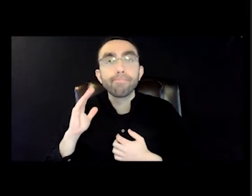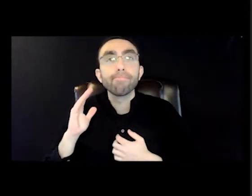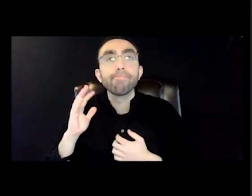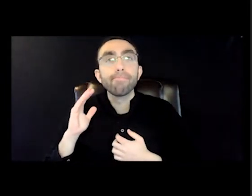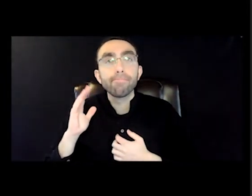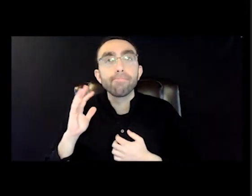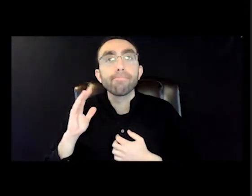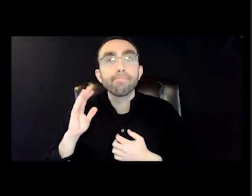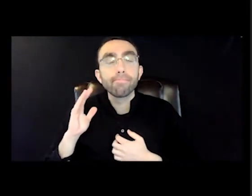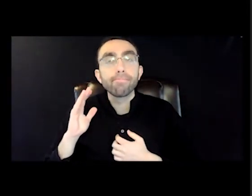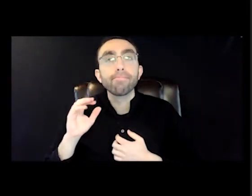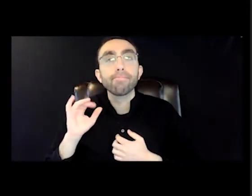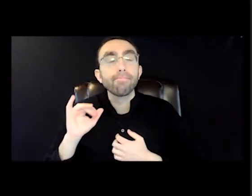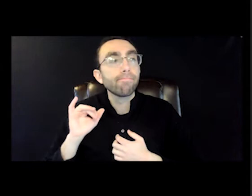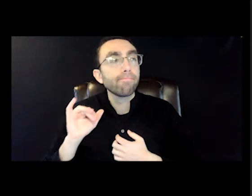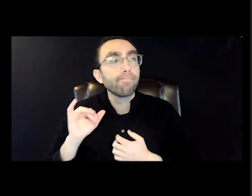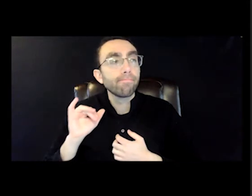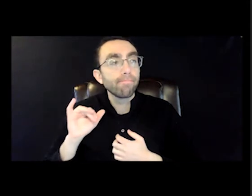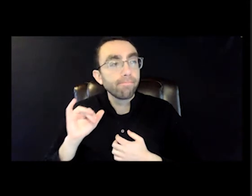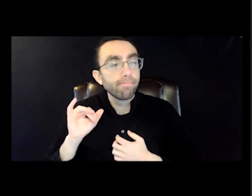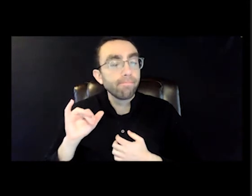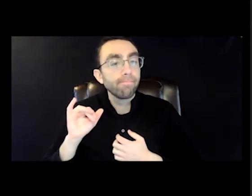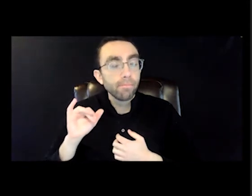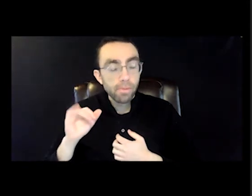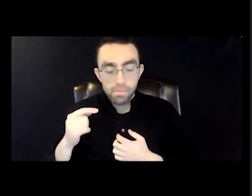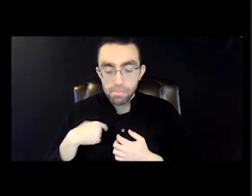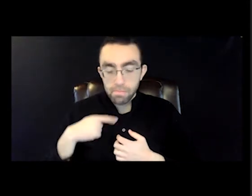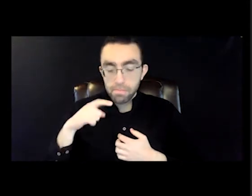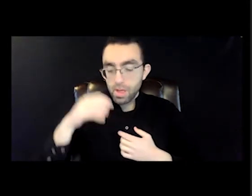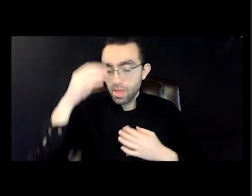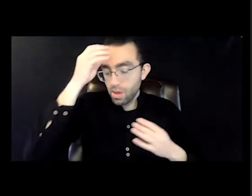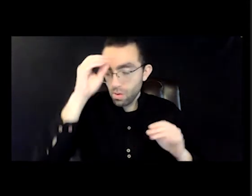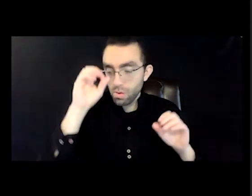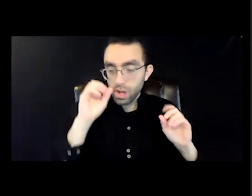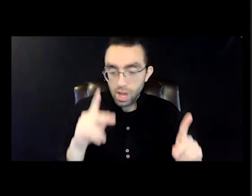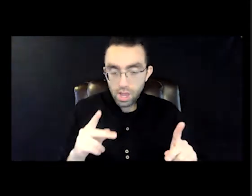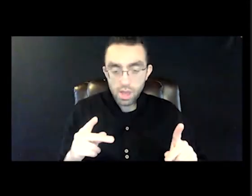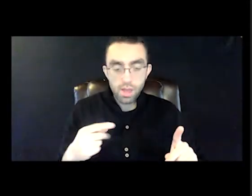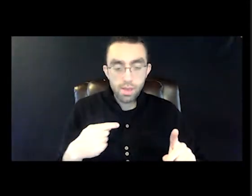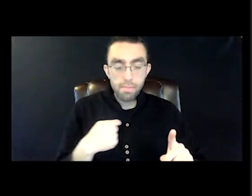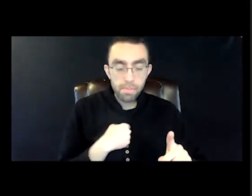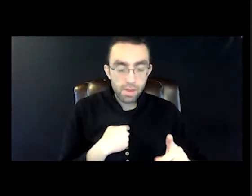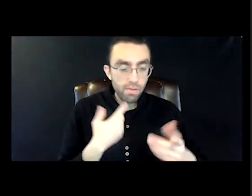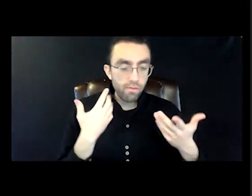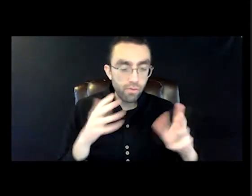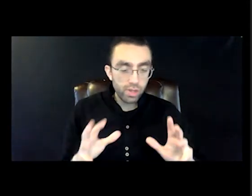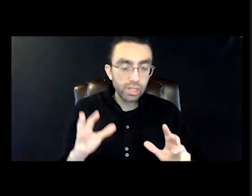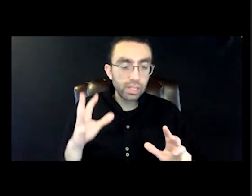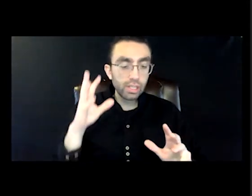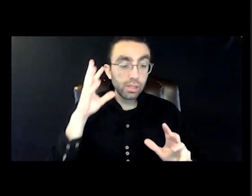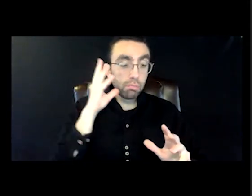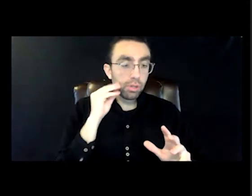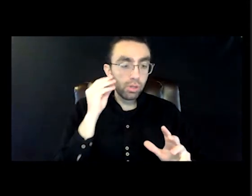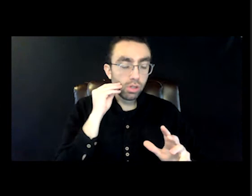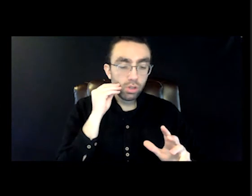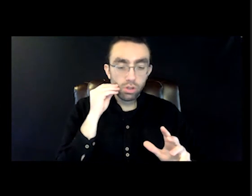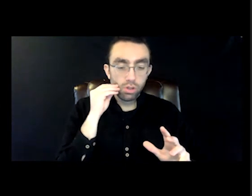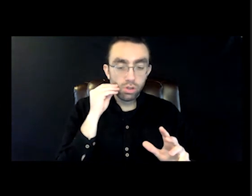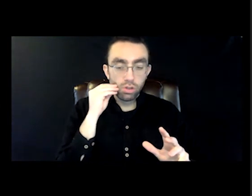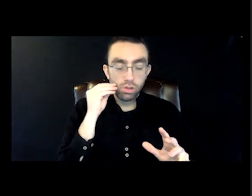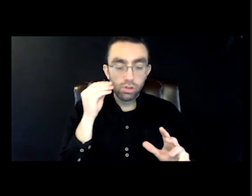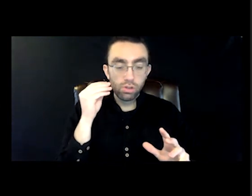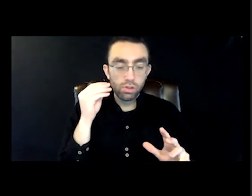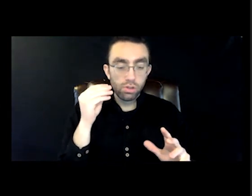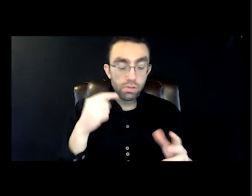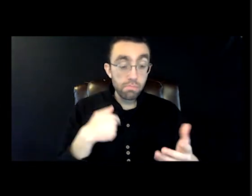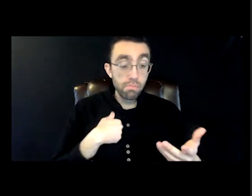to me, Aletta Brady, to have experienced ostracization, lost almost all my family when I came out,